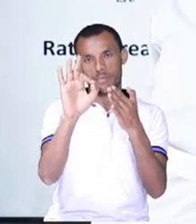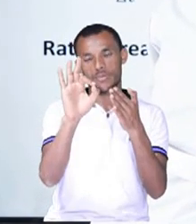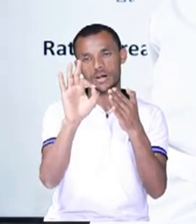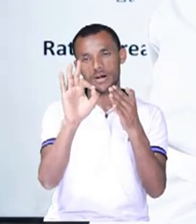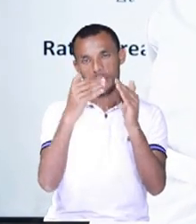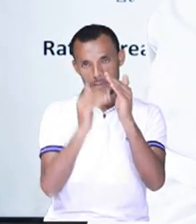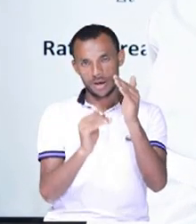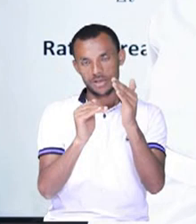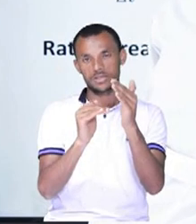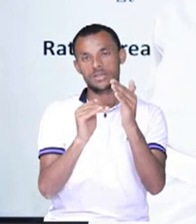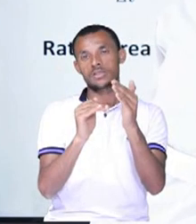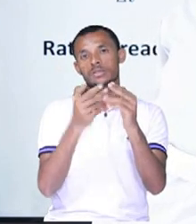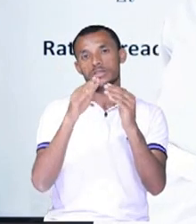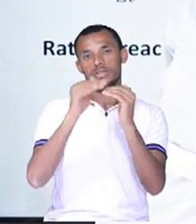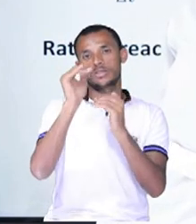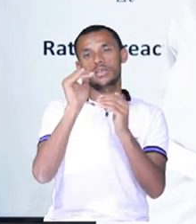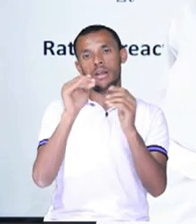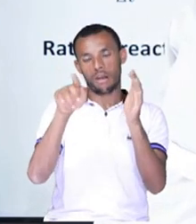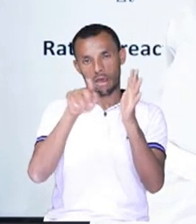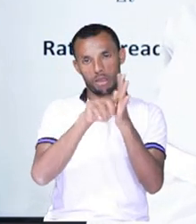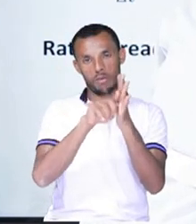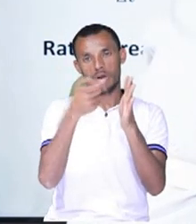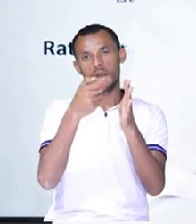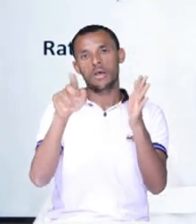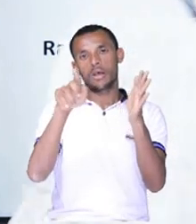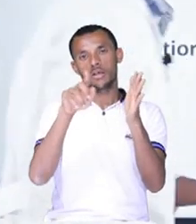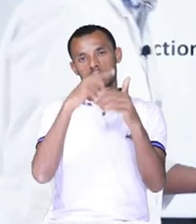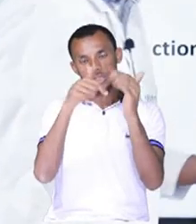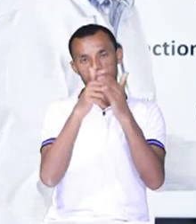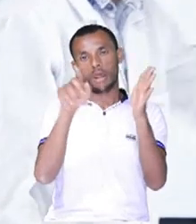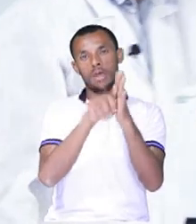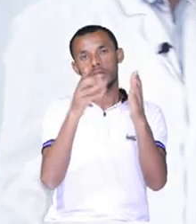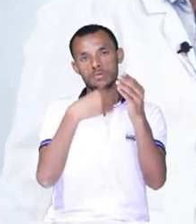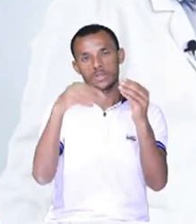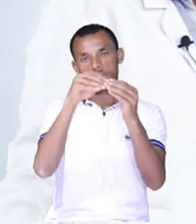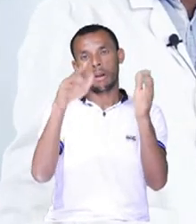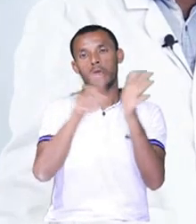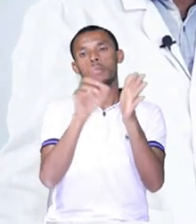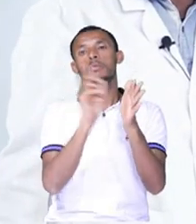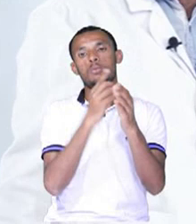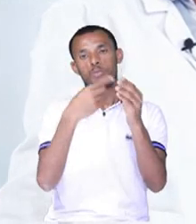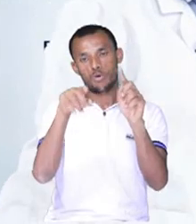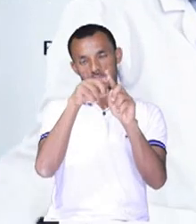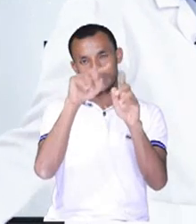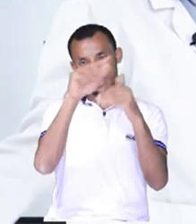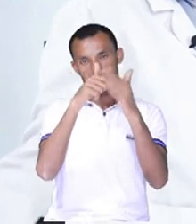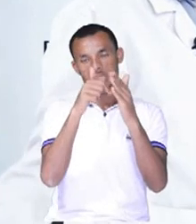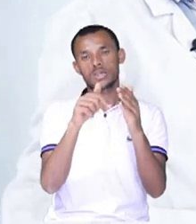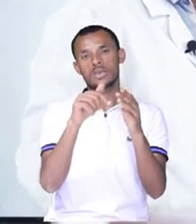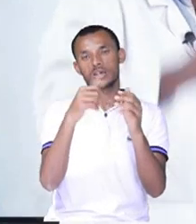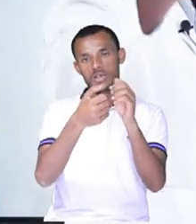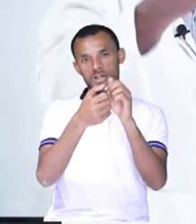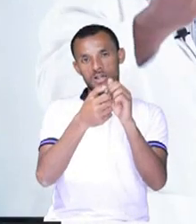negative. Negative times negative, positive. Therefore, rate is always positive. You know T final minus T initial. T initial is already